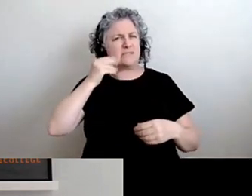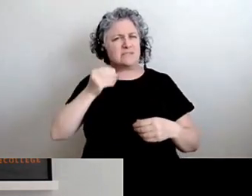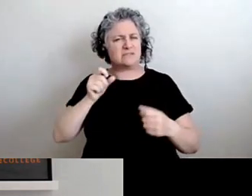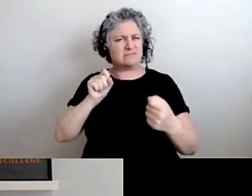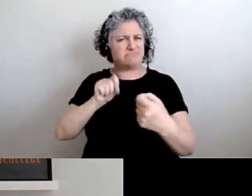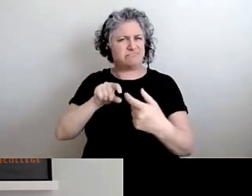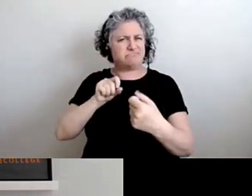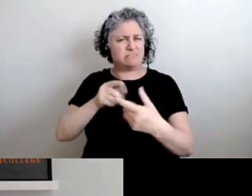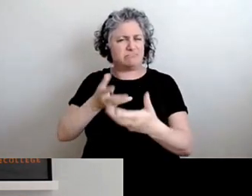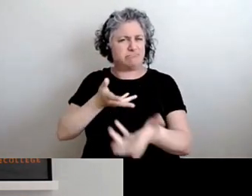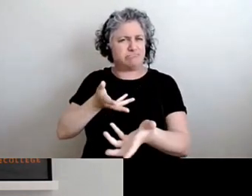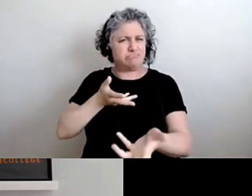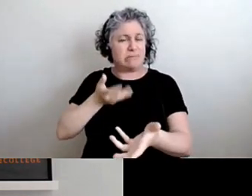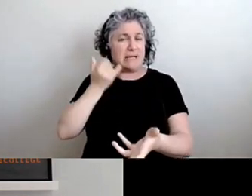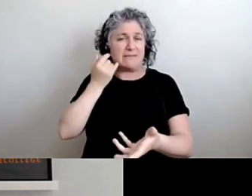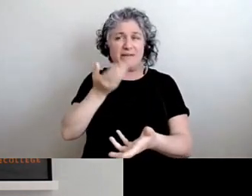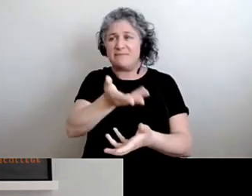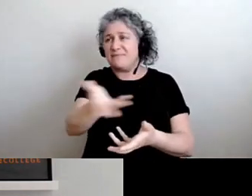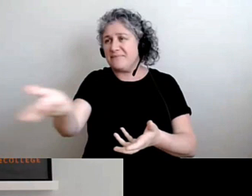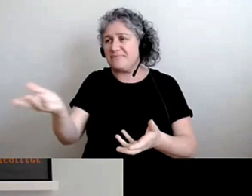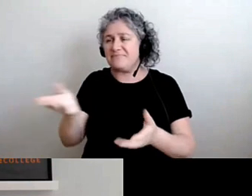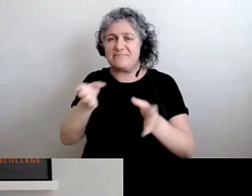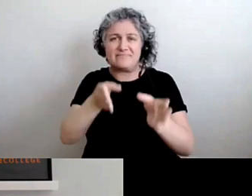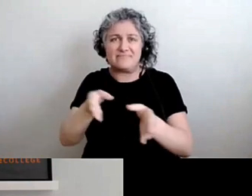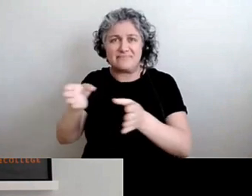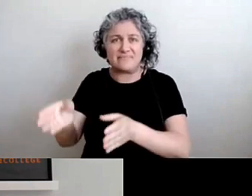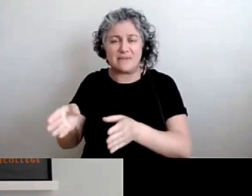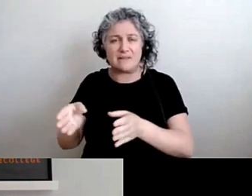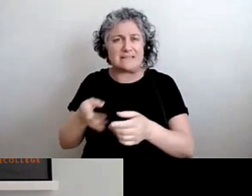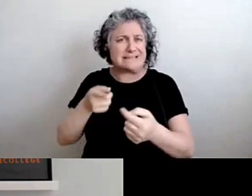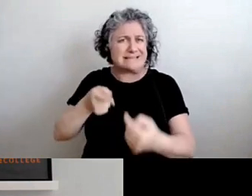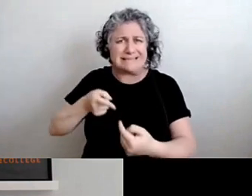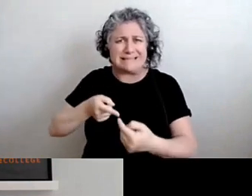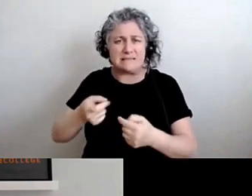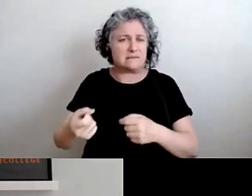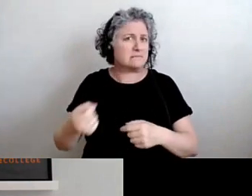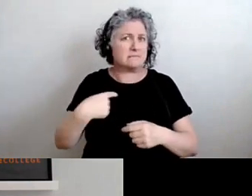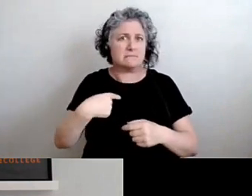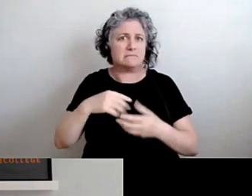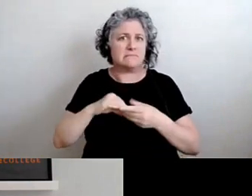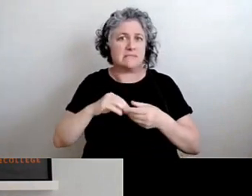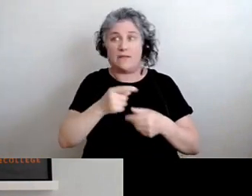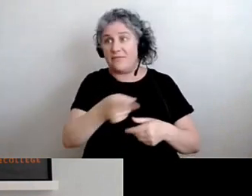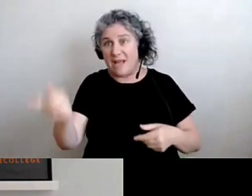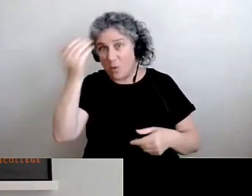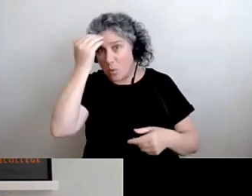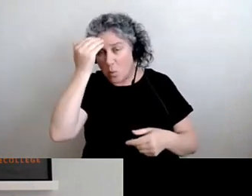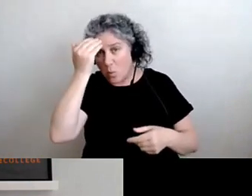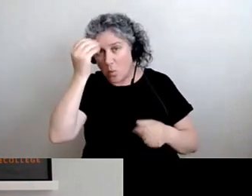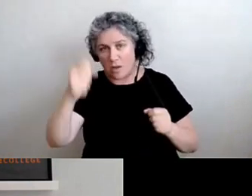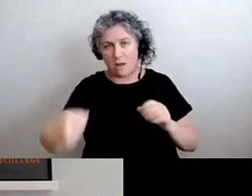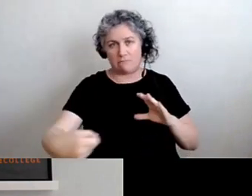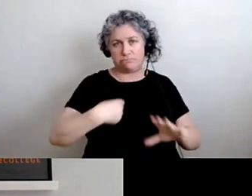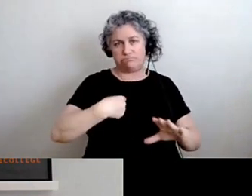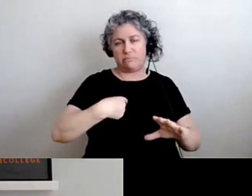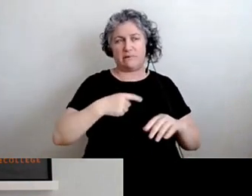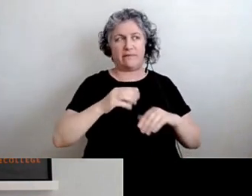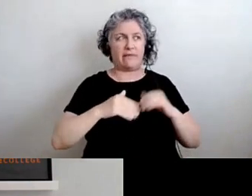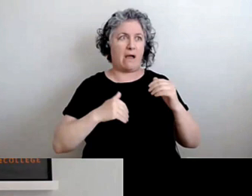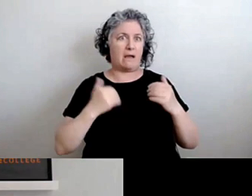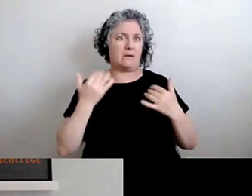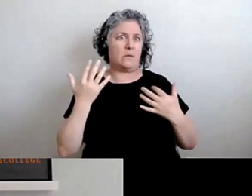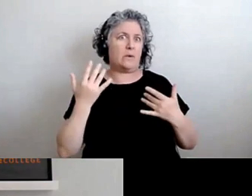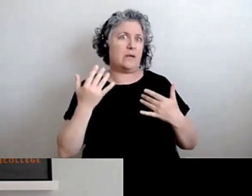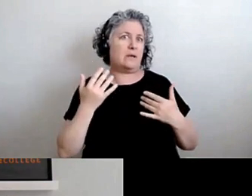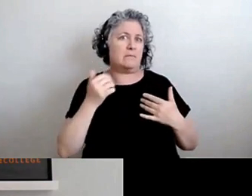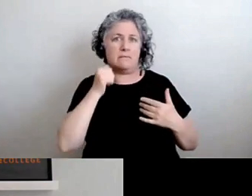You know, if they're struggling, they could quickly message me and they know that they can, rather than, you know, waiting until